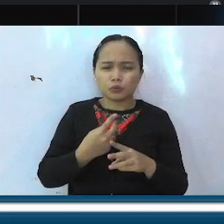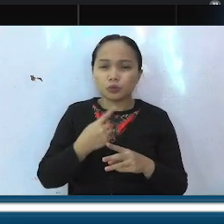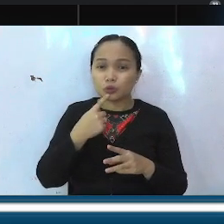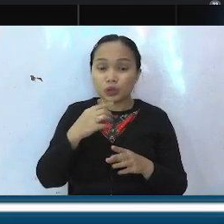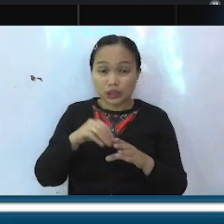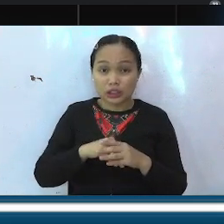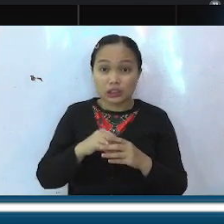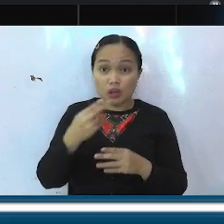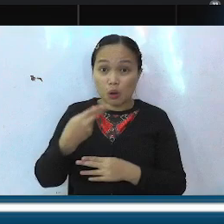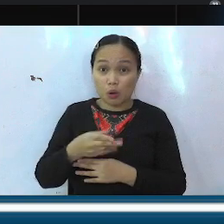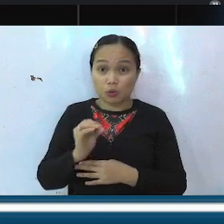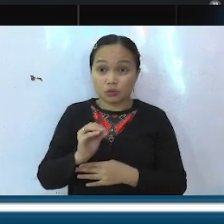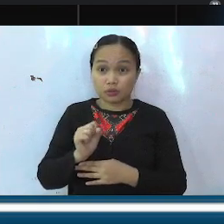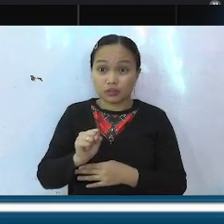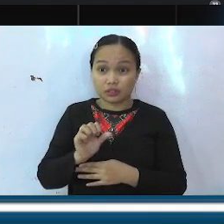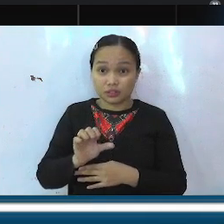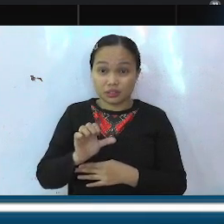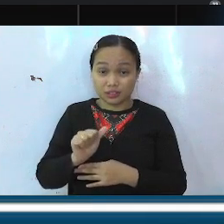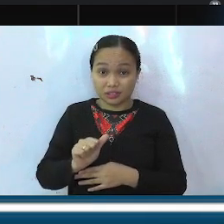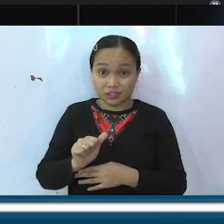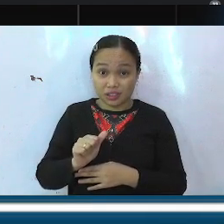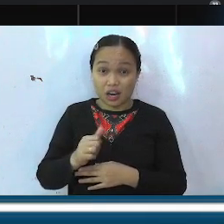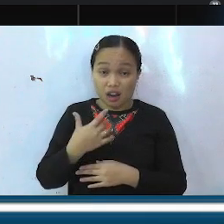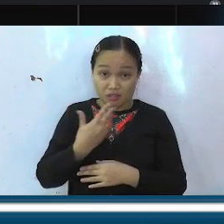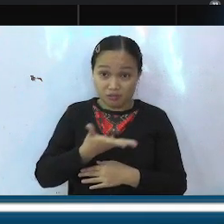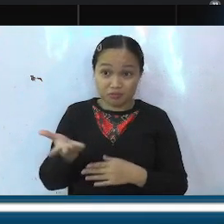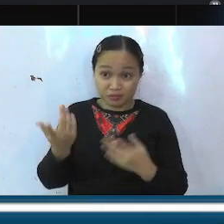book of Hosea? Oh yeah. Have you ever